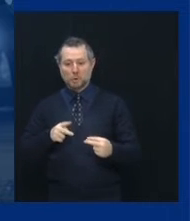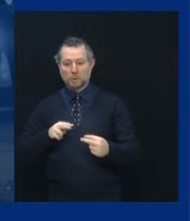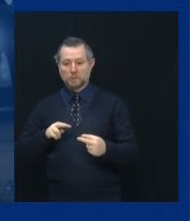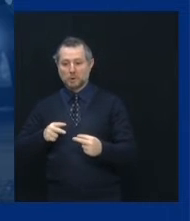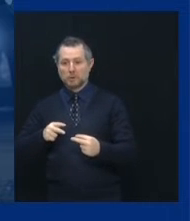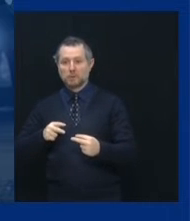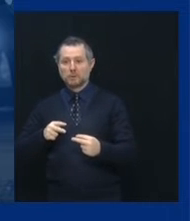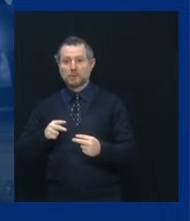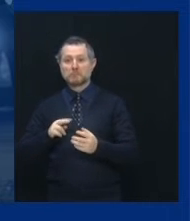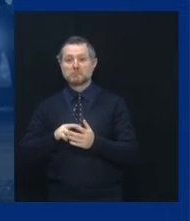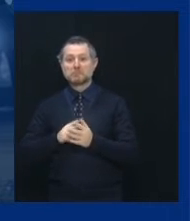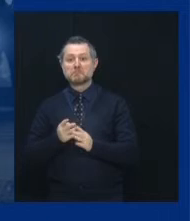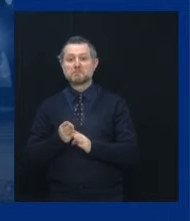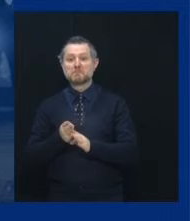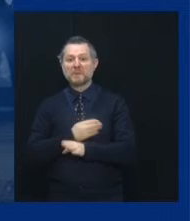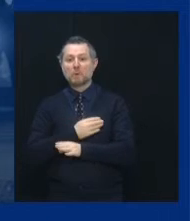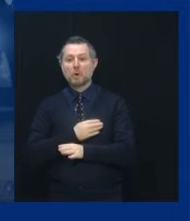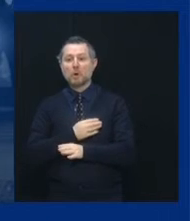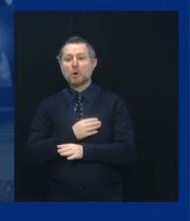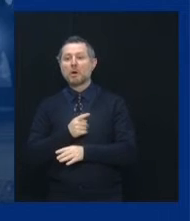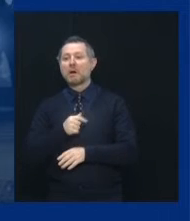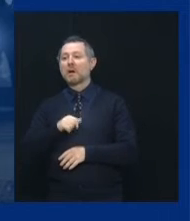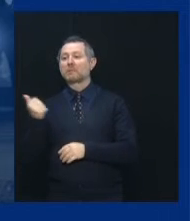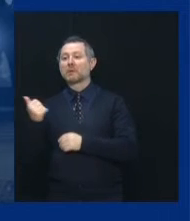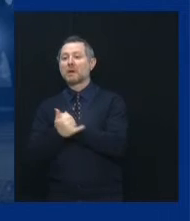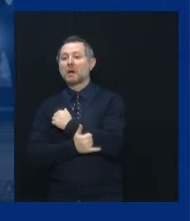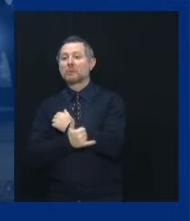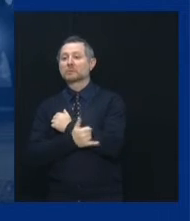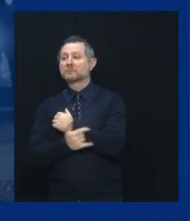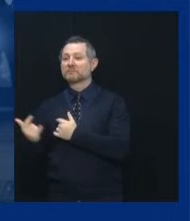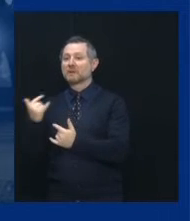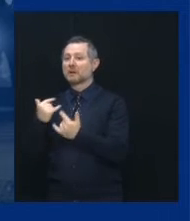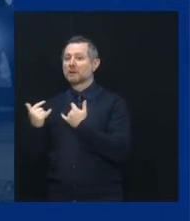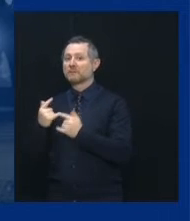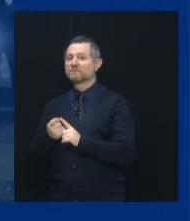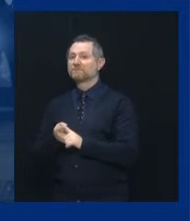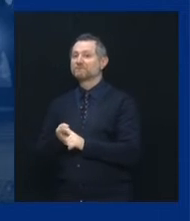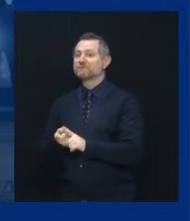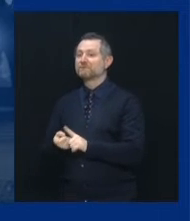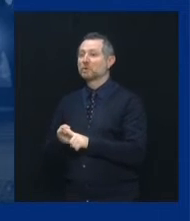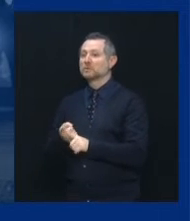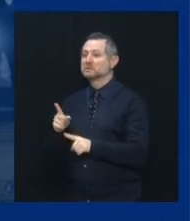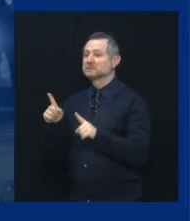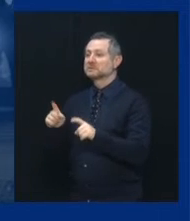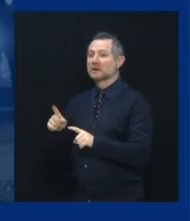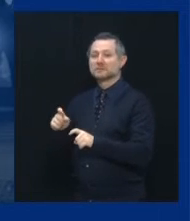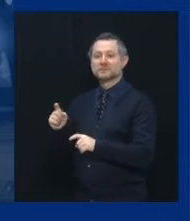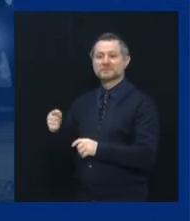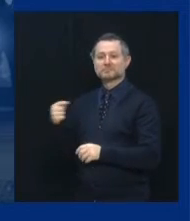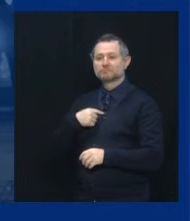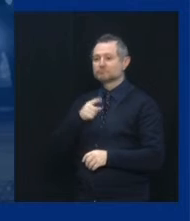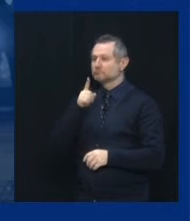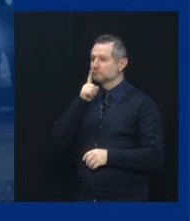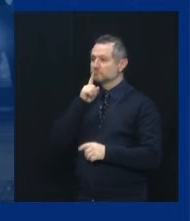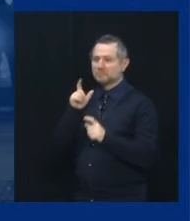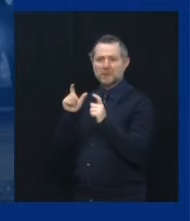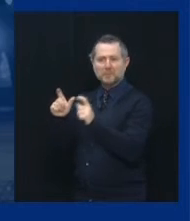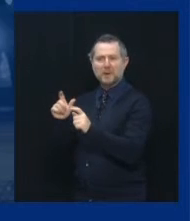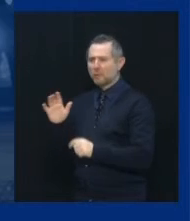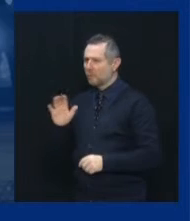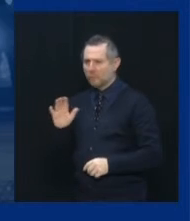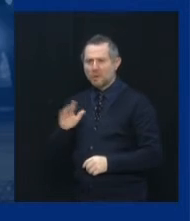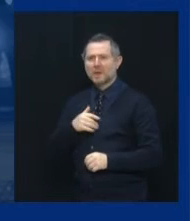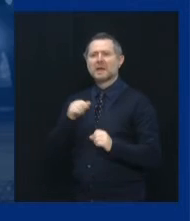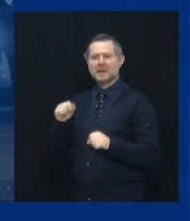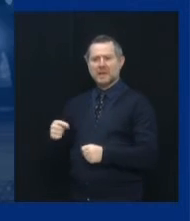travelers come into our country, they need to be tested. Not a ban on travel, but they need to be